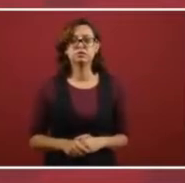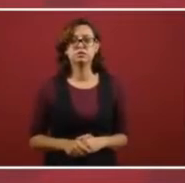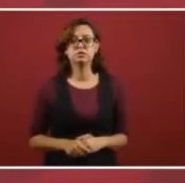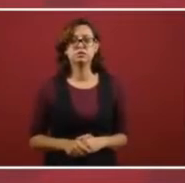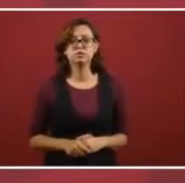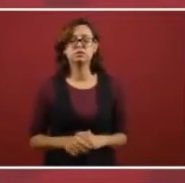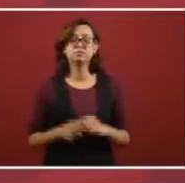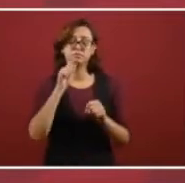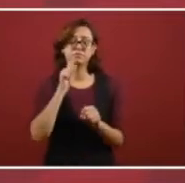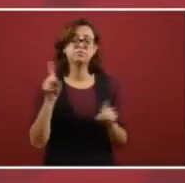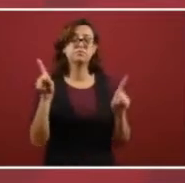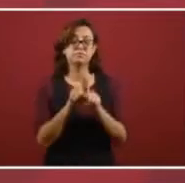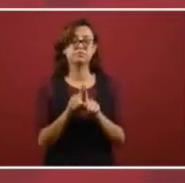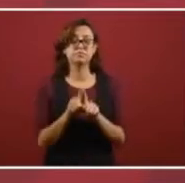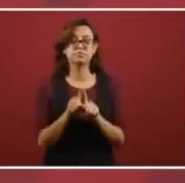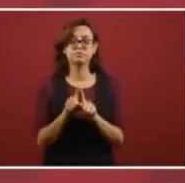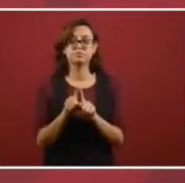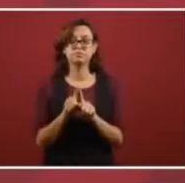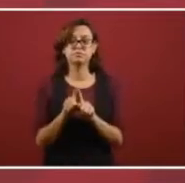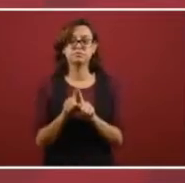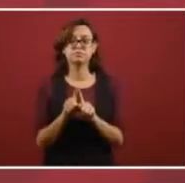and the culture,